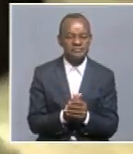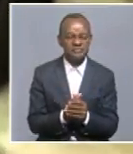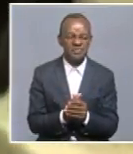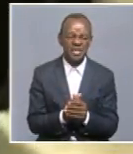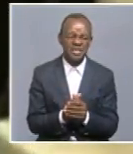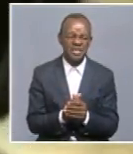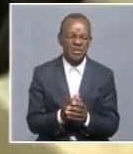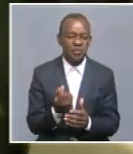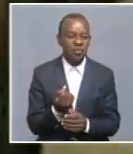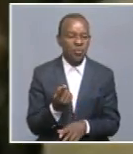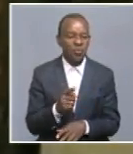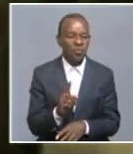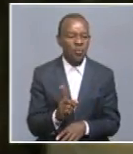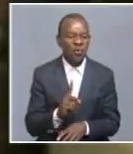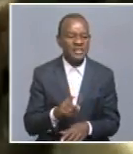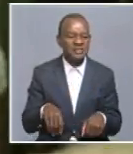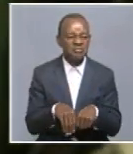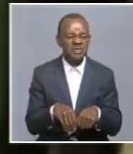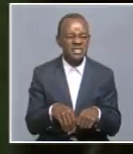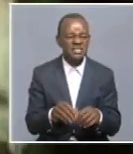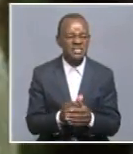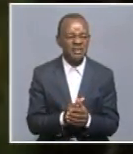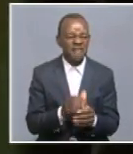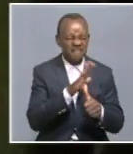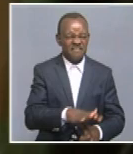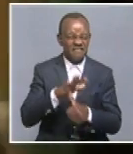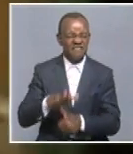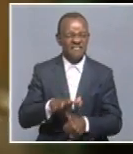there are many things. One of them would be